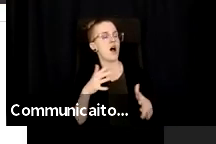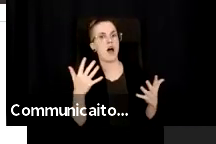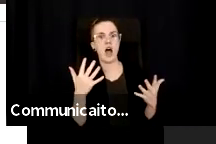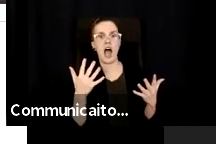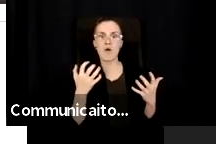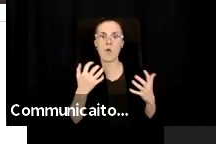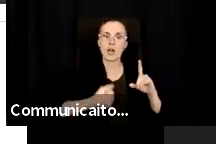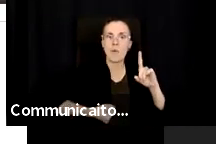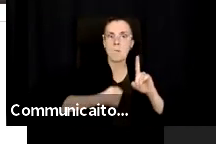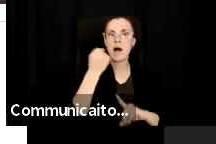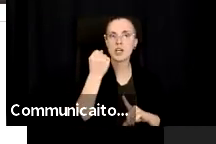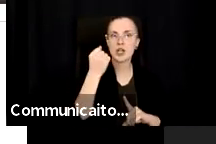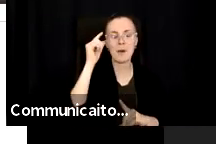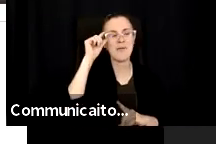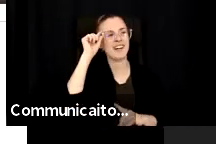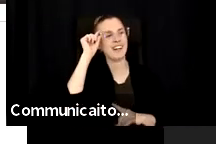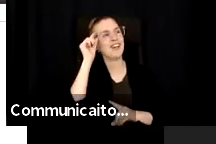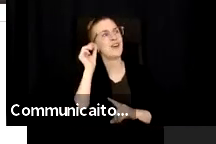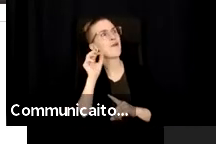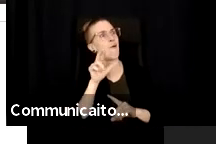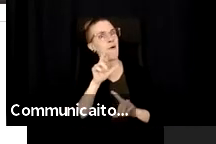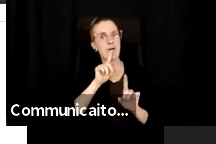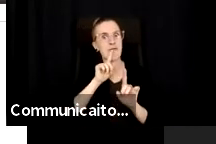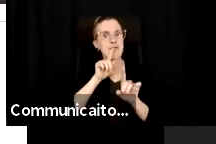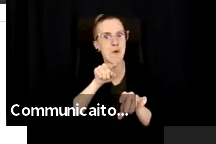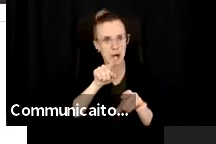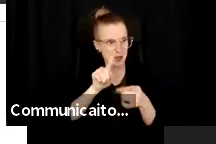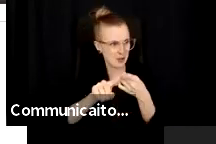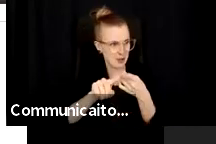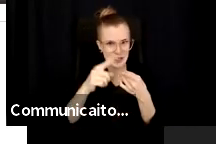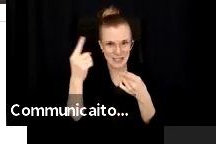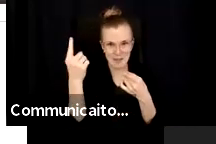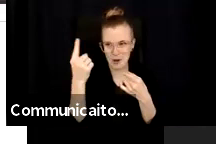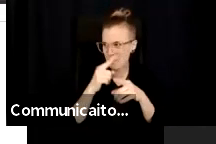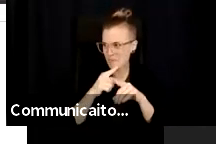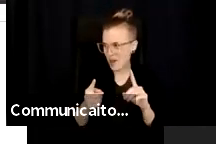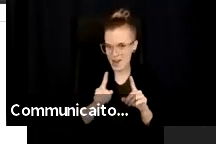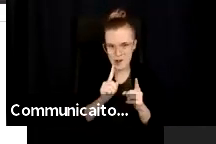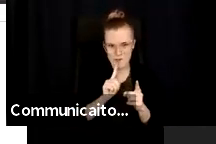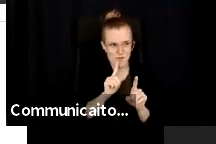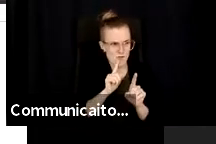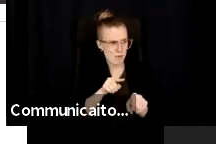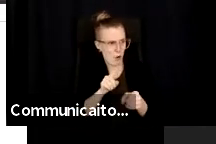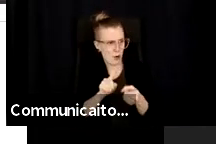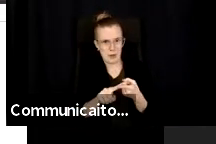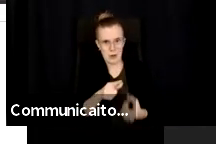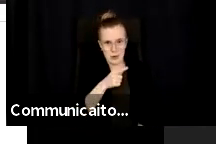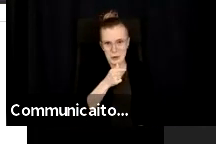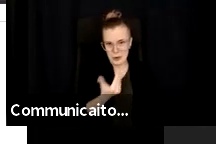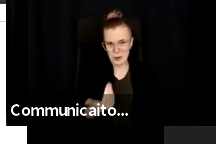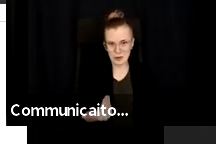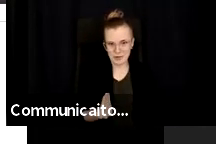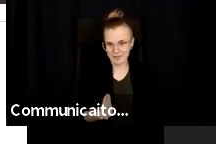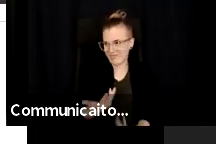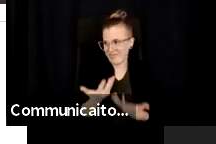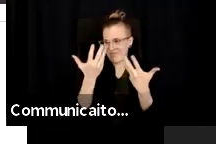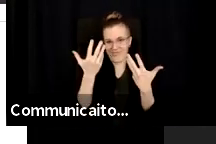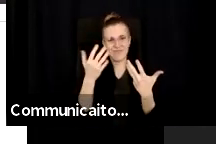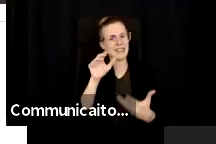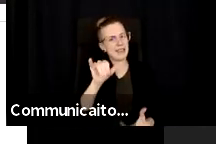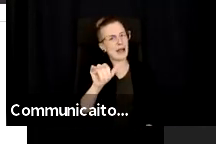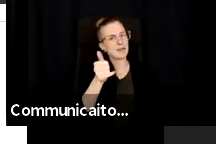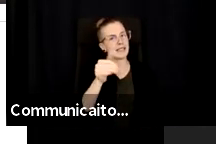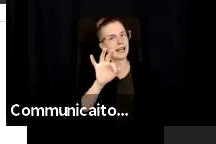face or reporting him to somebody, but to who? I had no recourse. Well, this was in